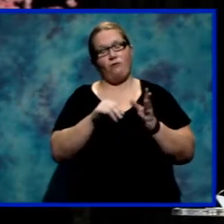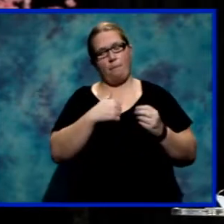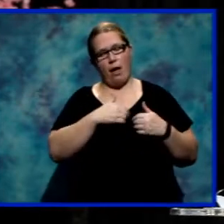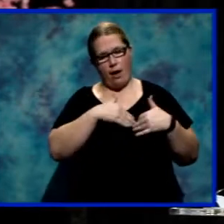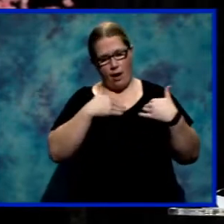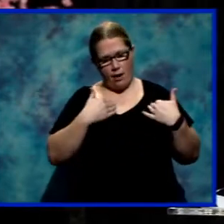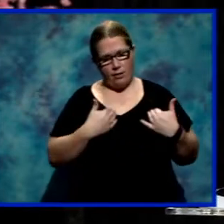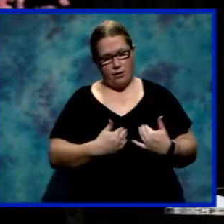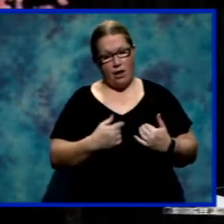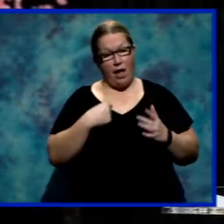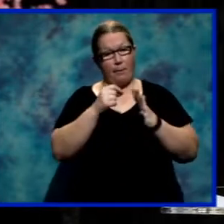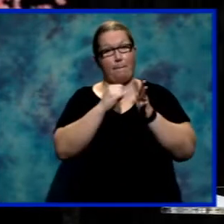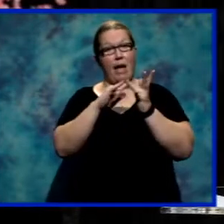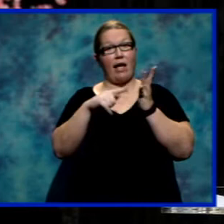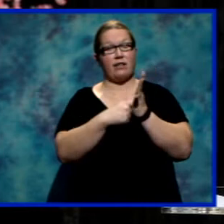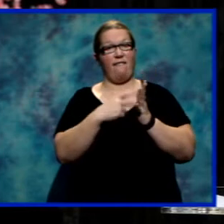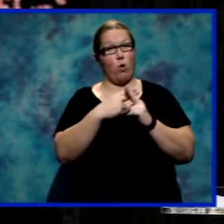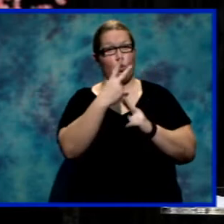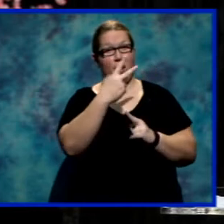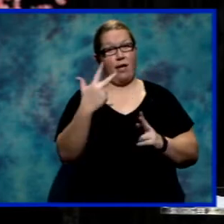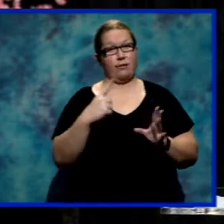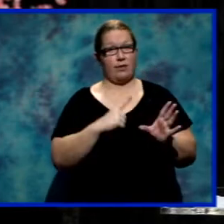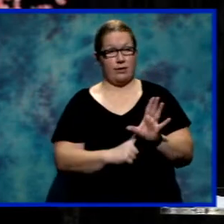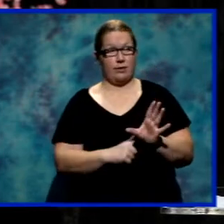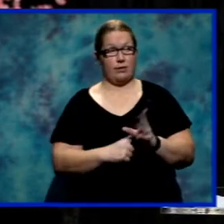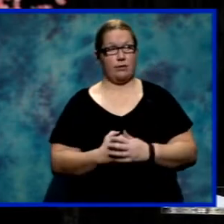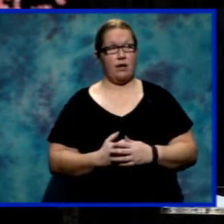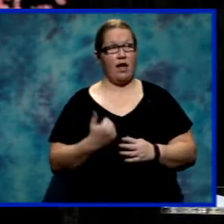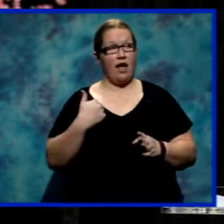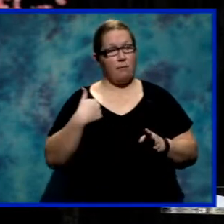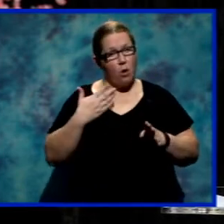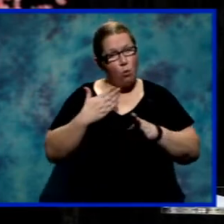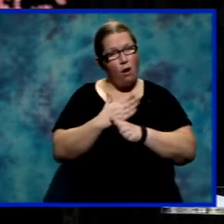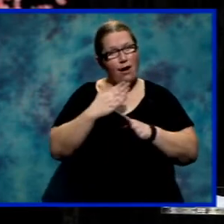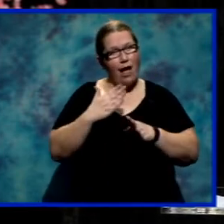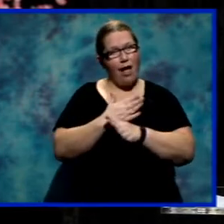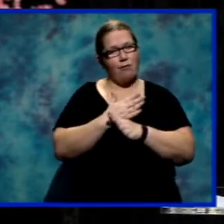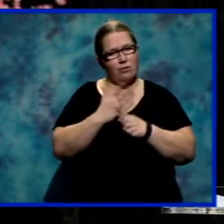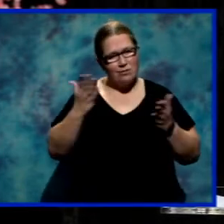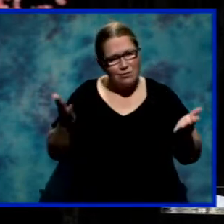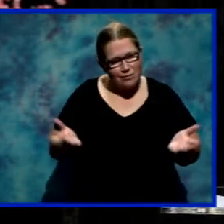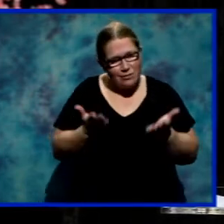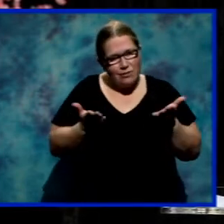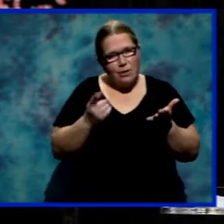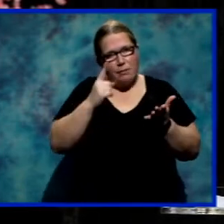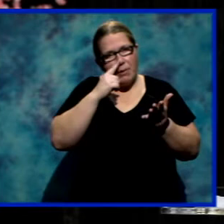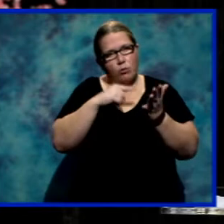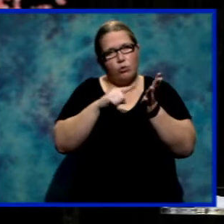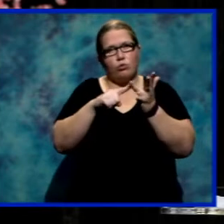As a pastor for 28 years, I've been working hard to try and persuade people to Jesus.